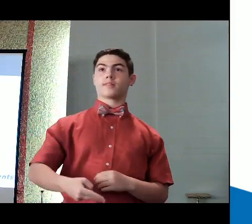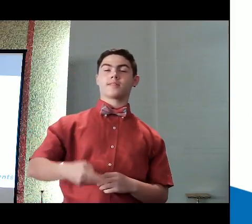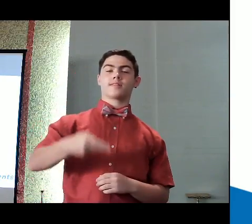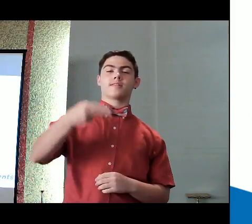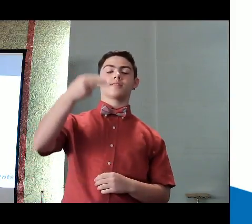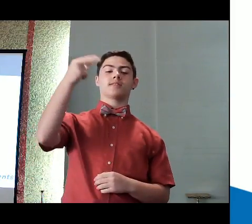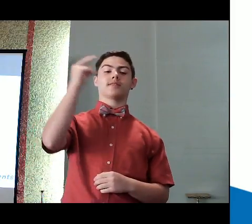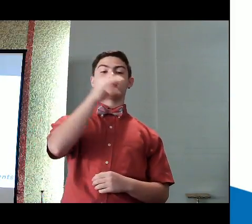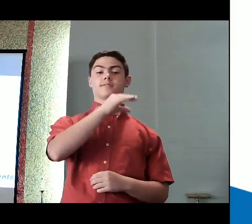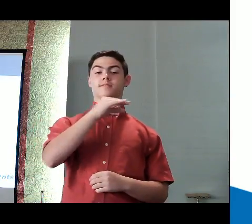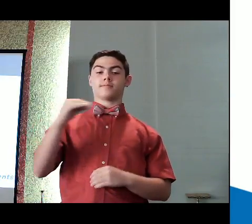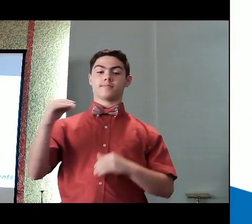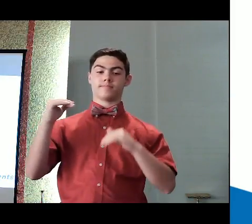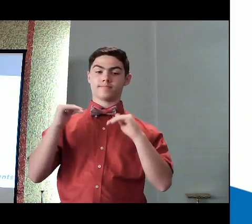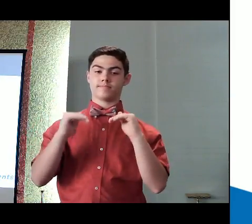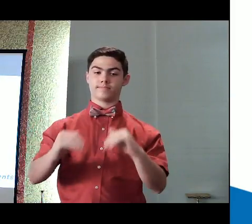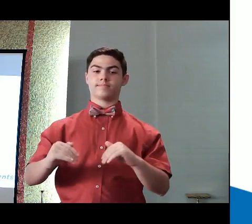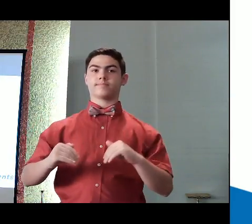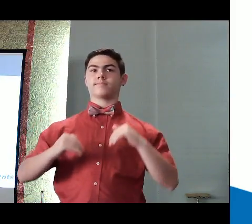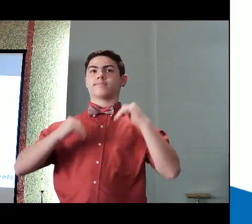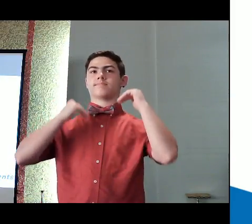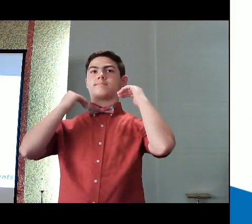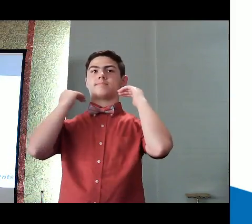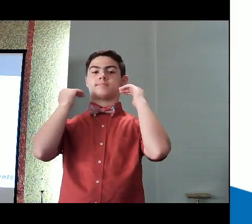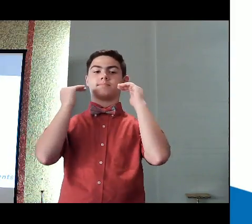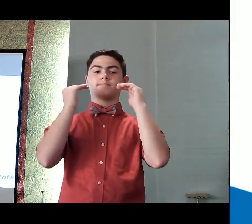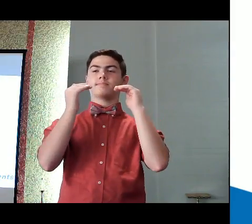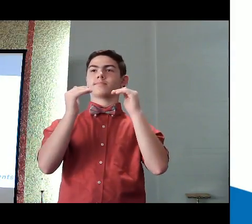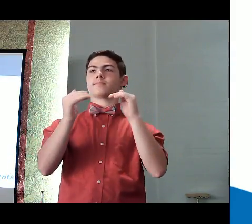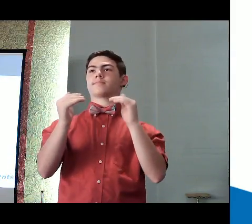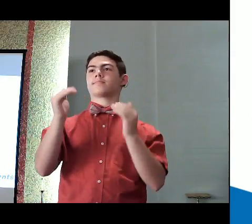victorious. High and lifted